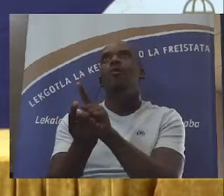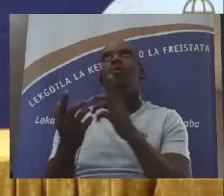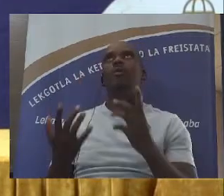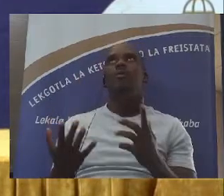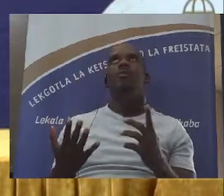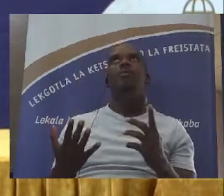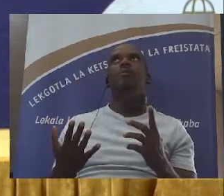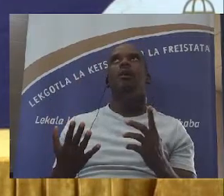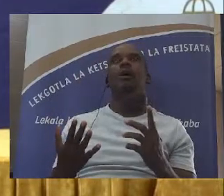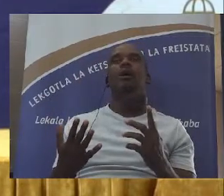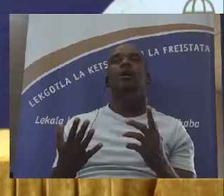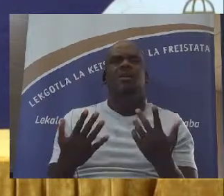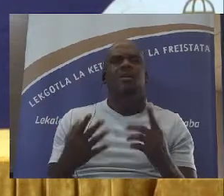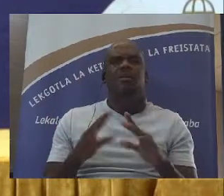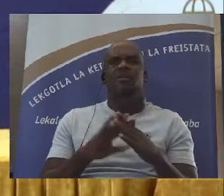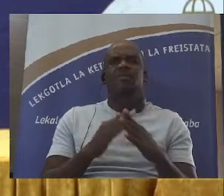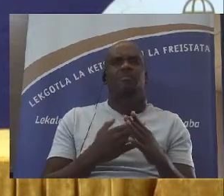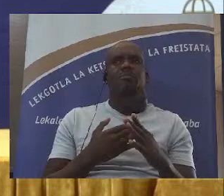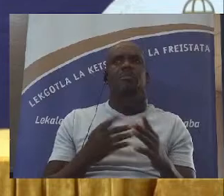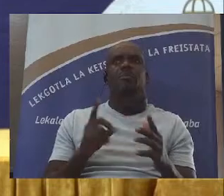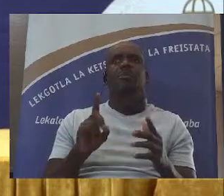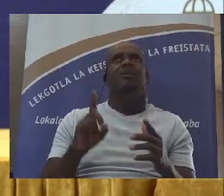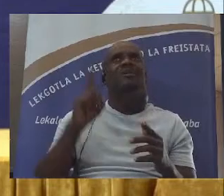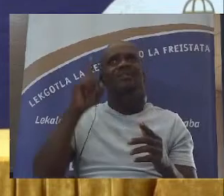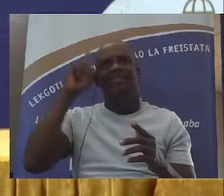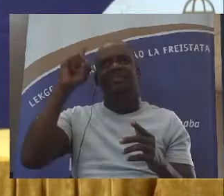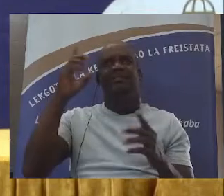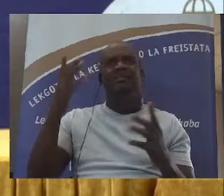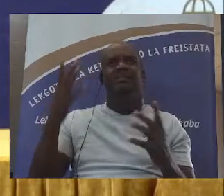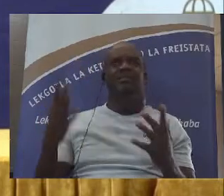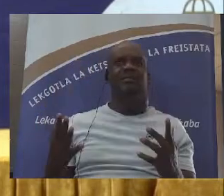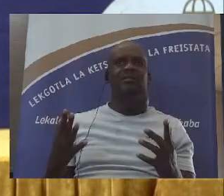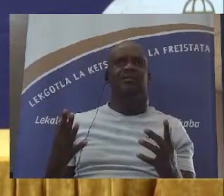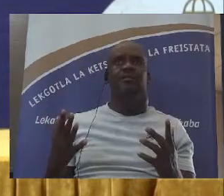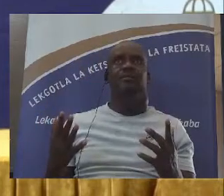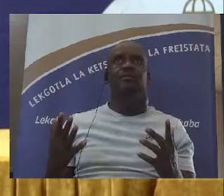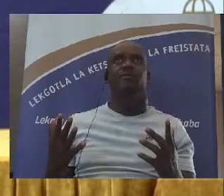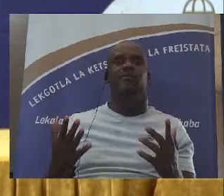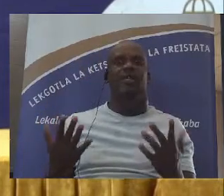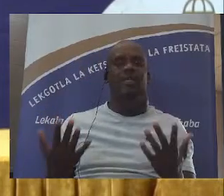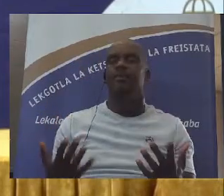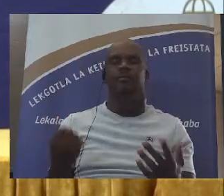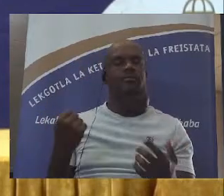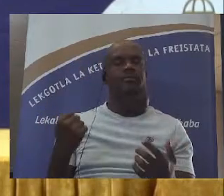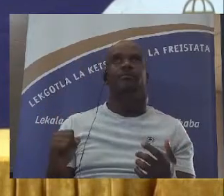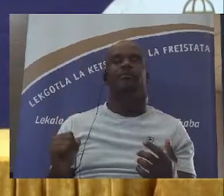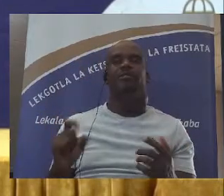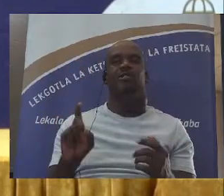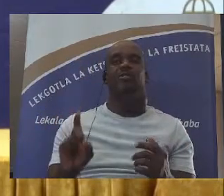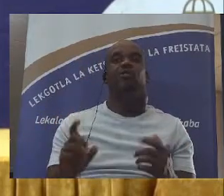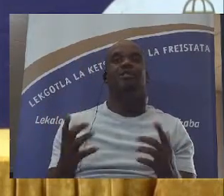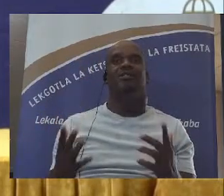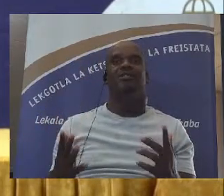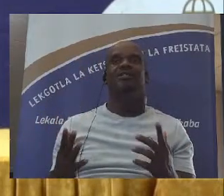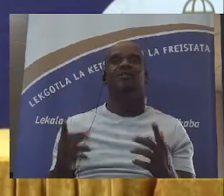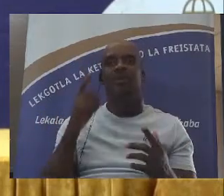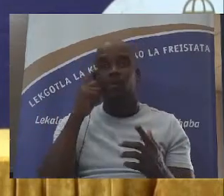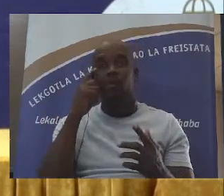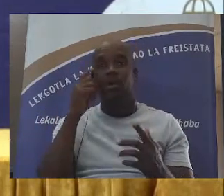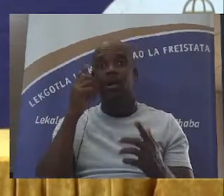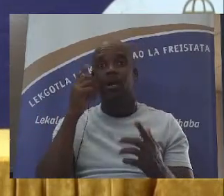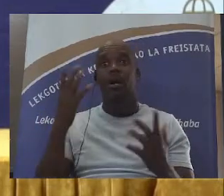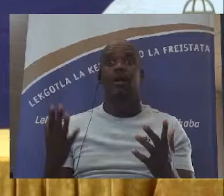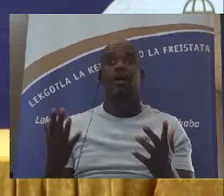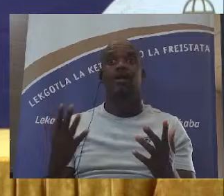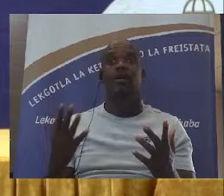because we must, when we take decisions, it must be evidence-based. So what we use to set the criteria is we use